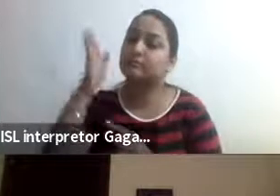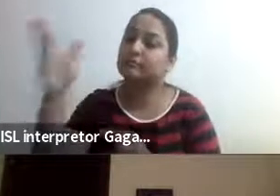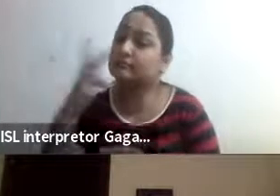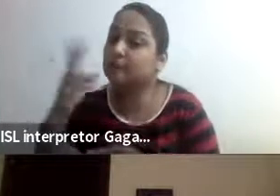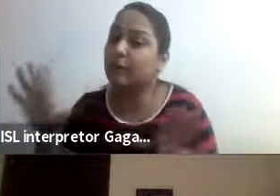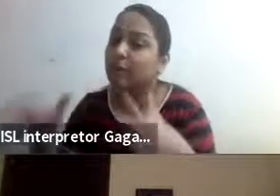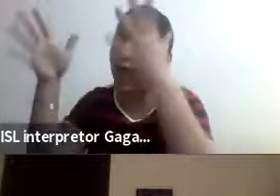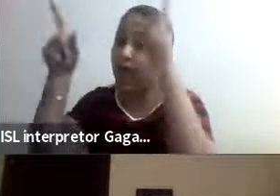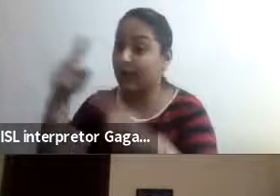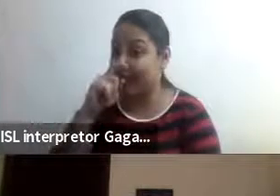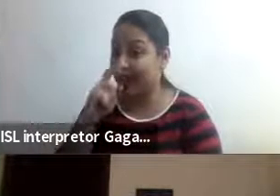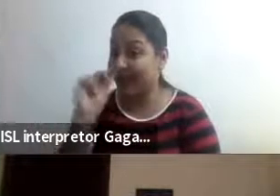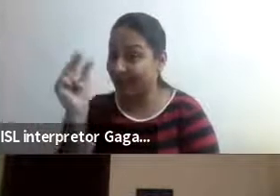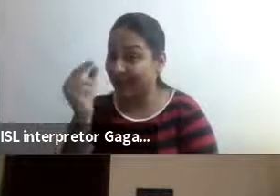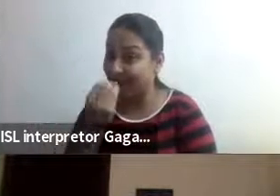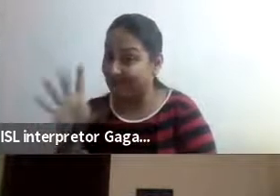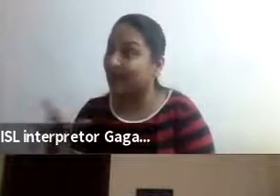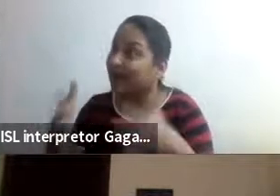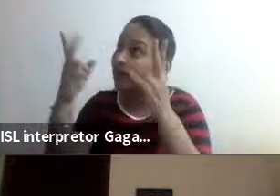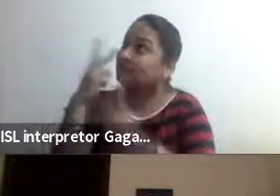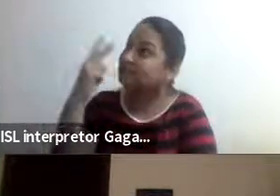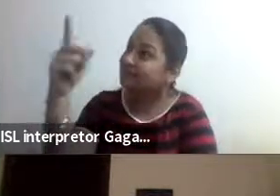so these are memories